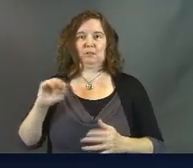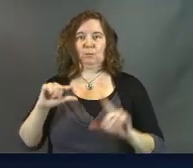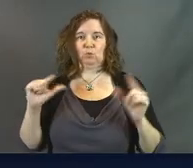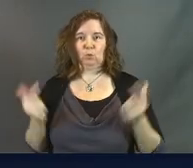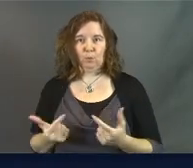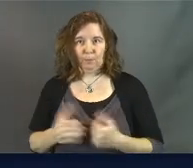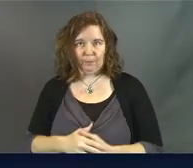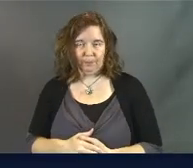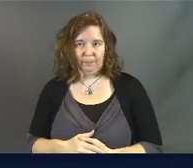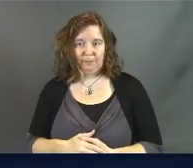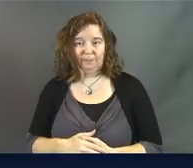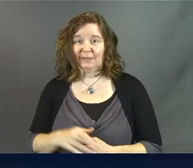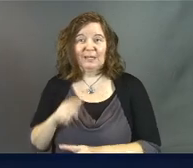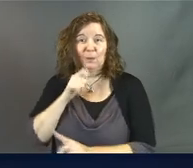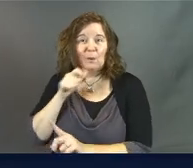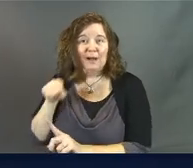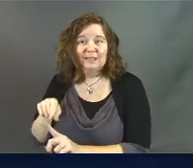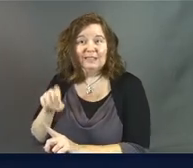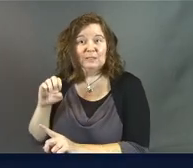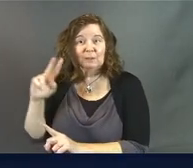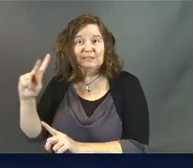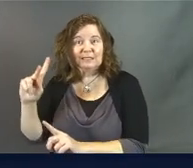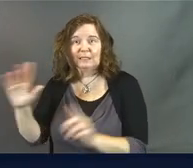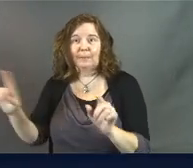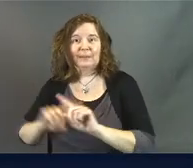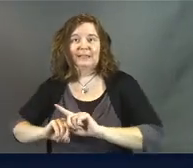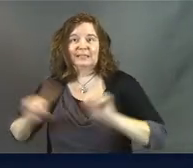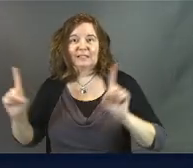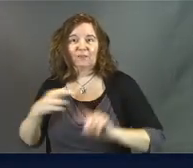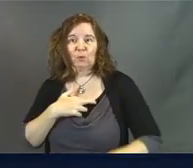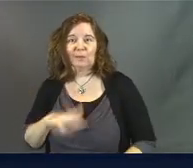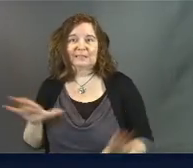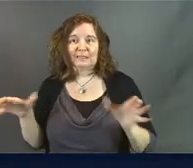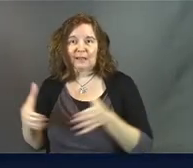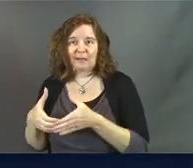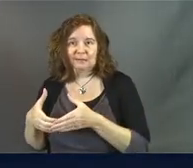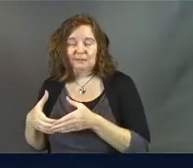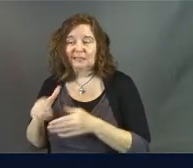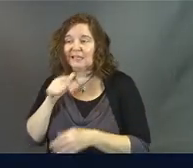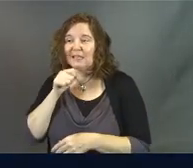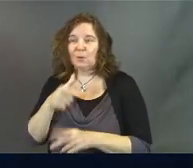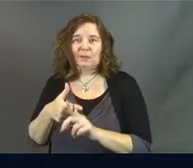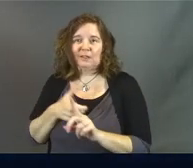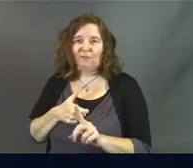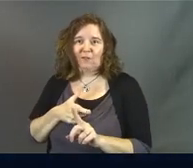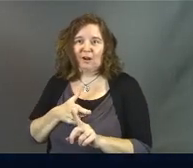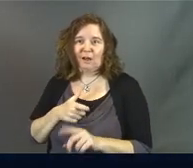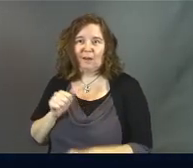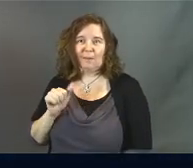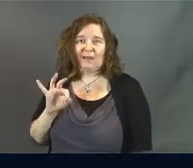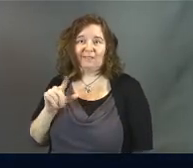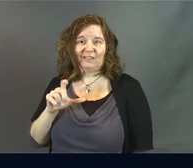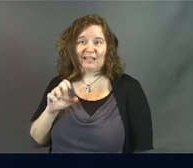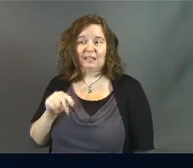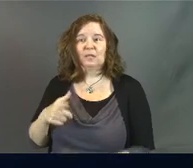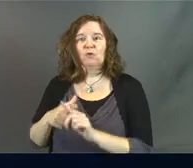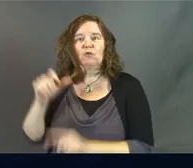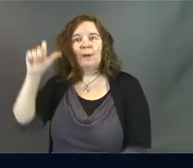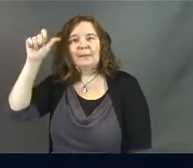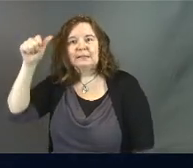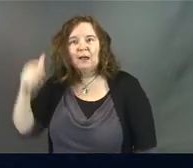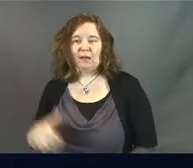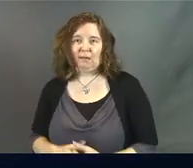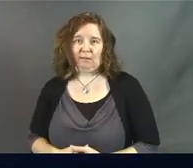group. He wasn't. He was a Sikh. Completely different religious sect. He wasn't from Afghanistan. He was from